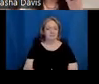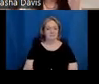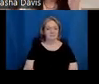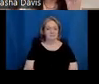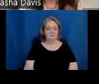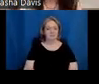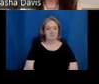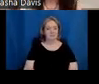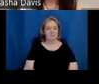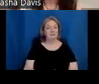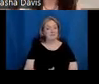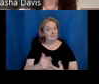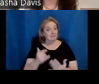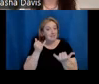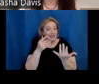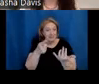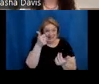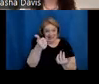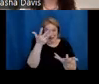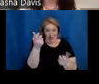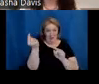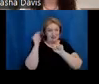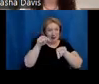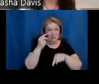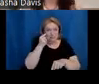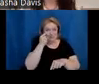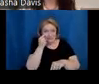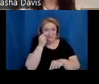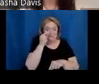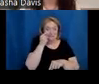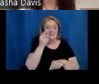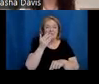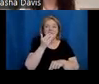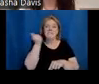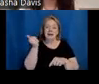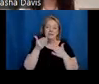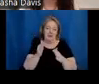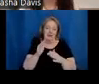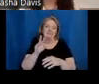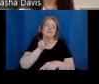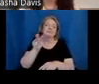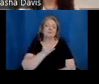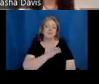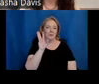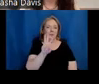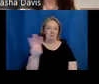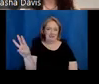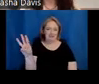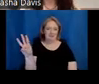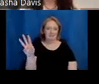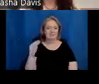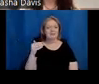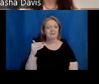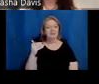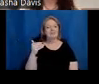So if you would like to visit us in person, I think the best place to do that is to go to our website. We have house